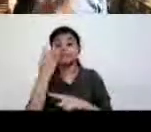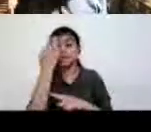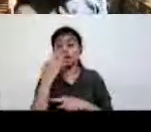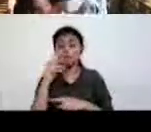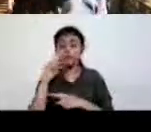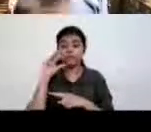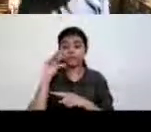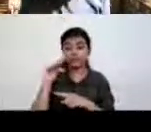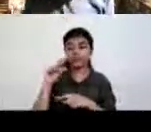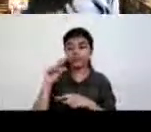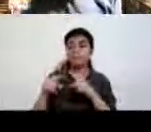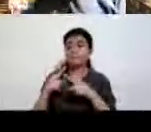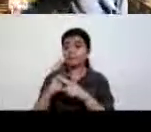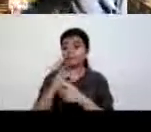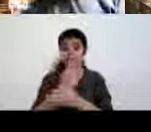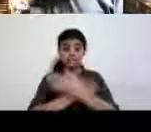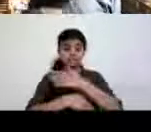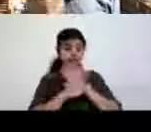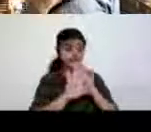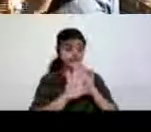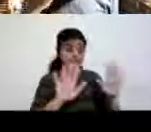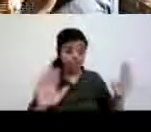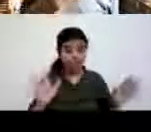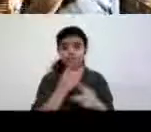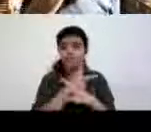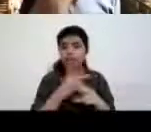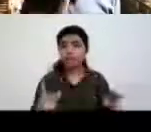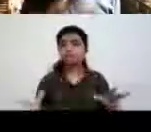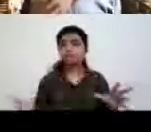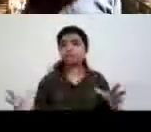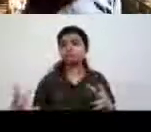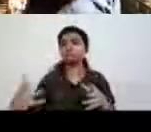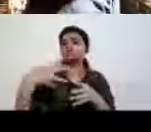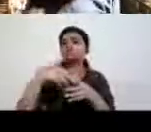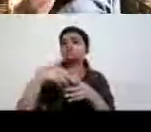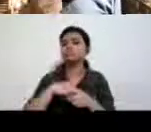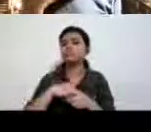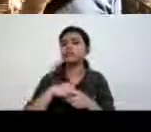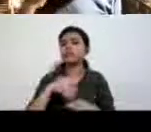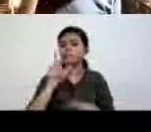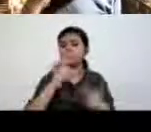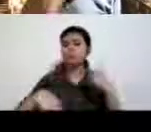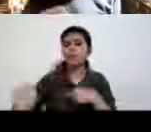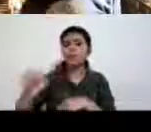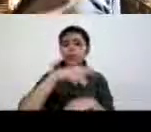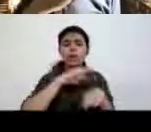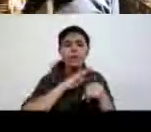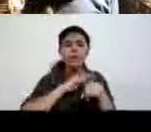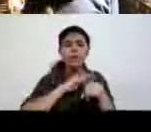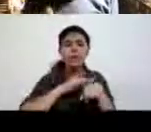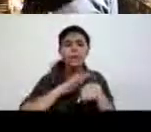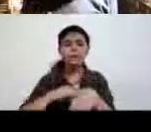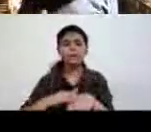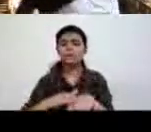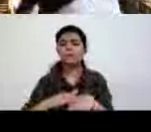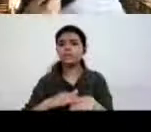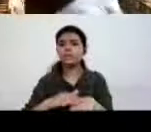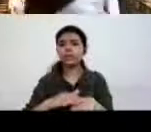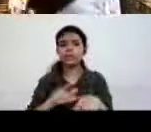and for other people with disabilities, which enables them to have an exactly